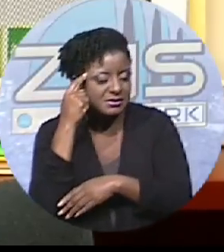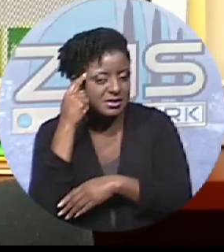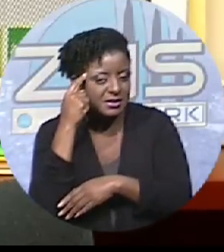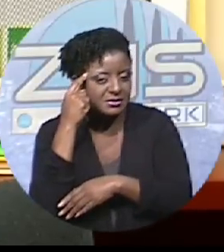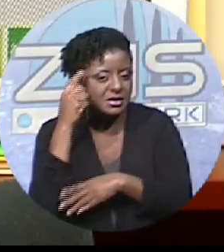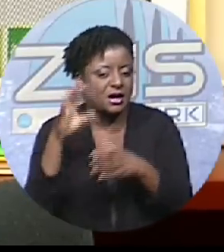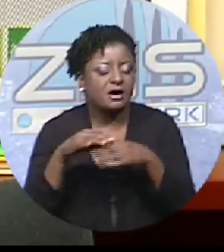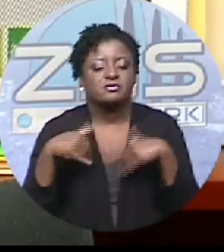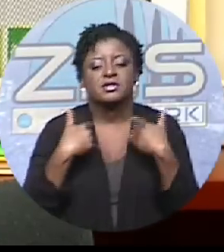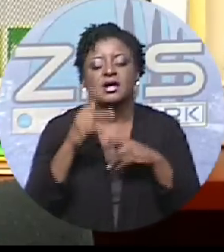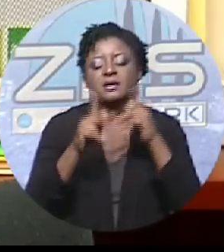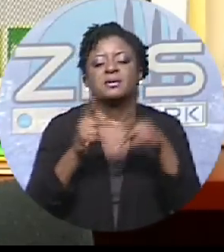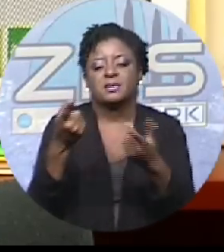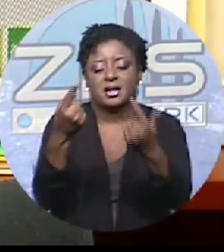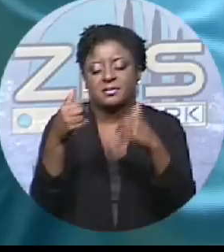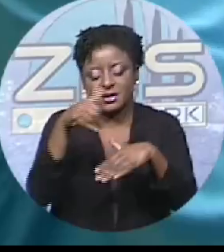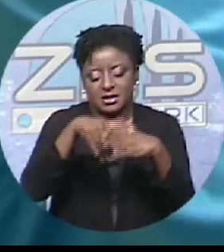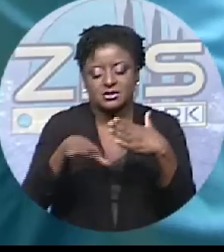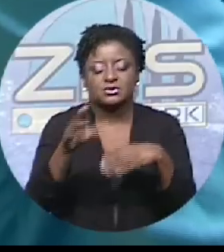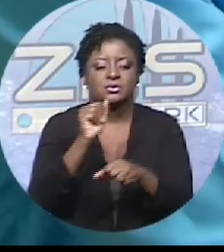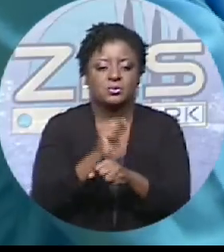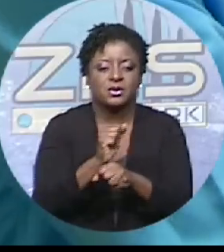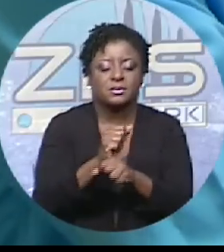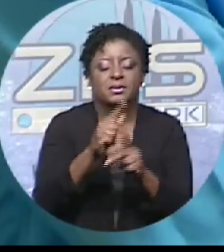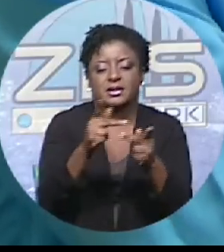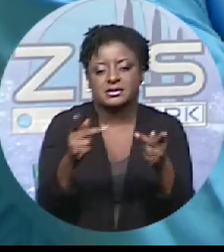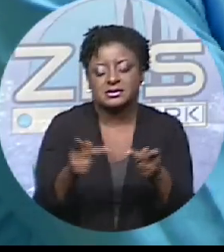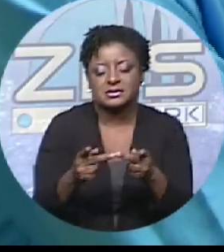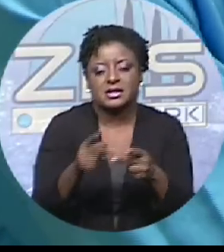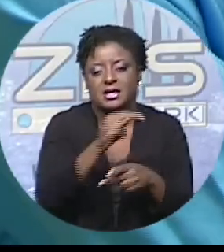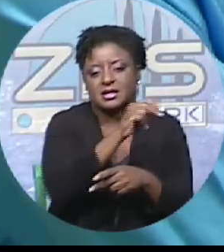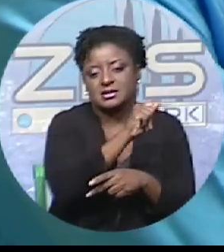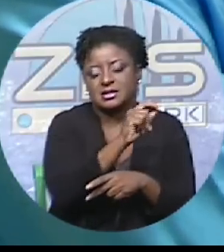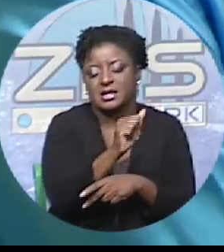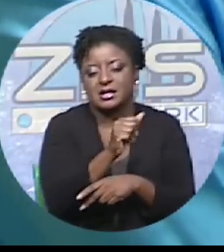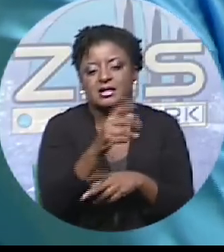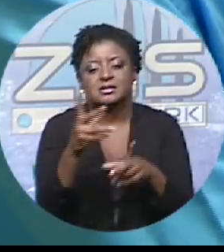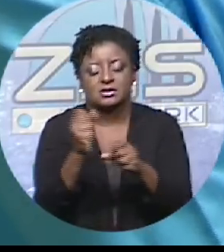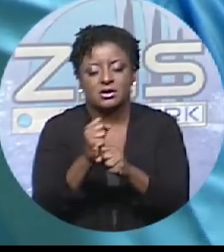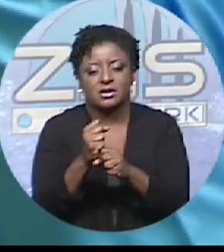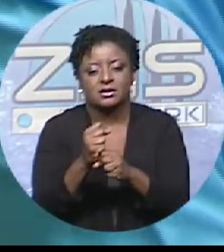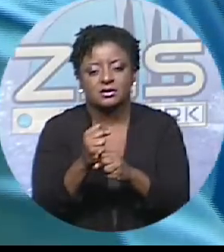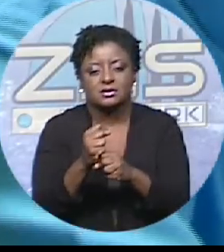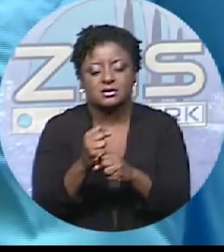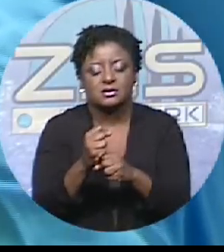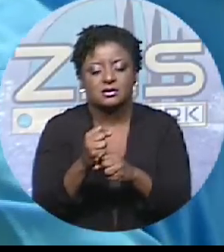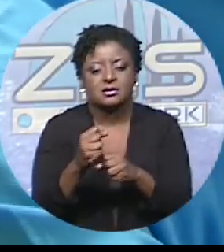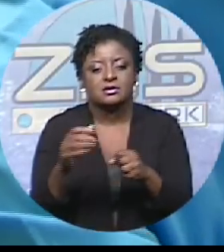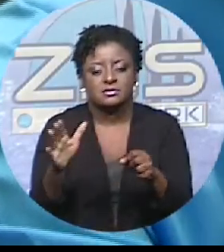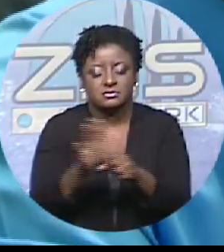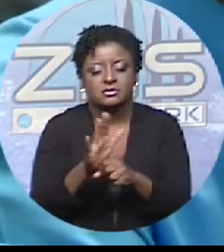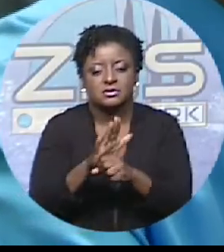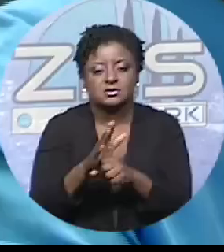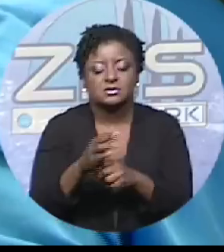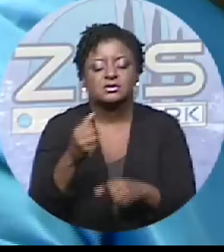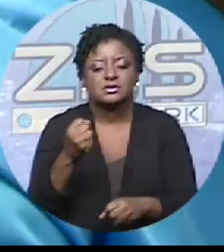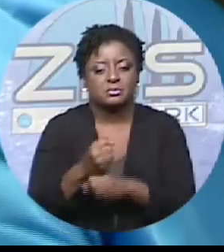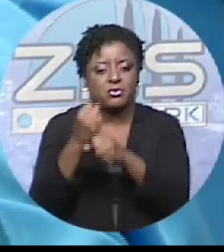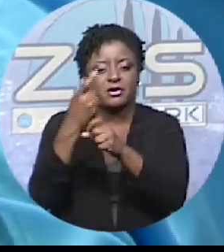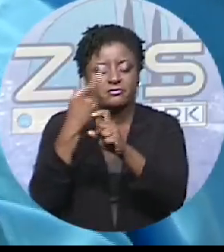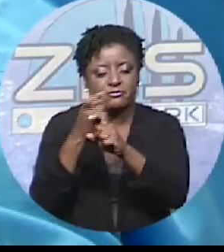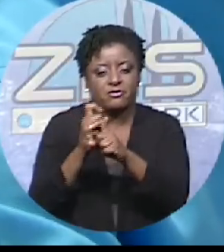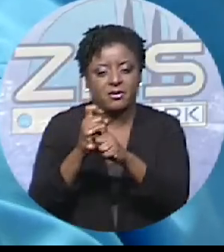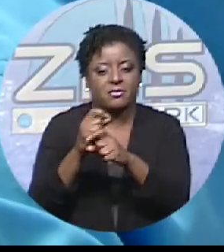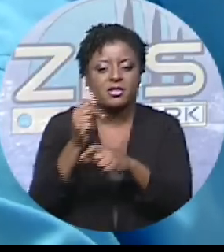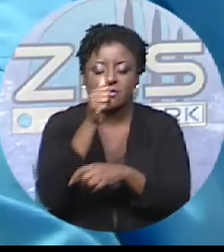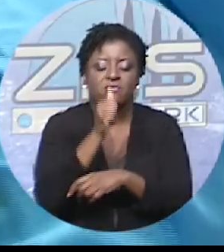young people who are coming into the workplace. And while the NTA has received overwhelming support from the private sector in terms of